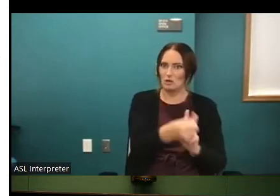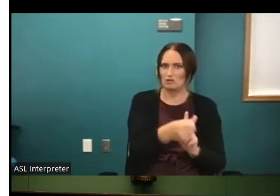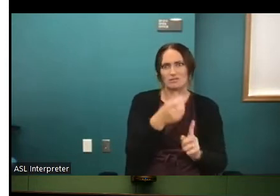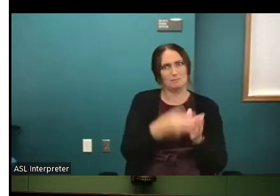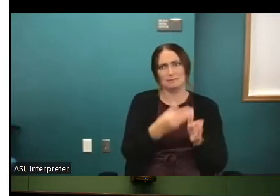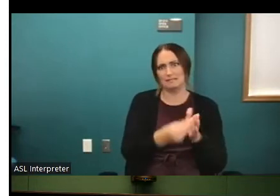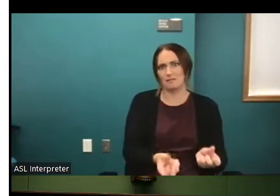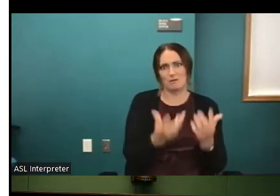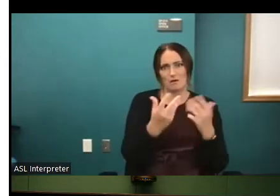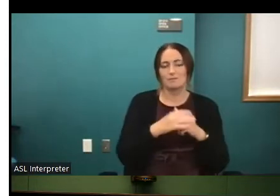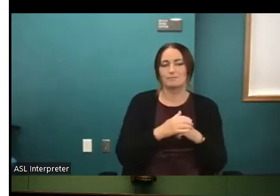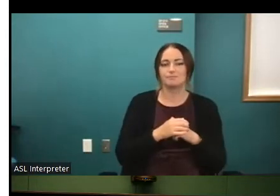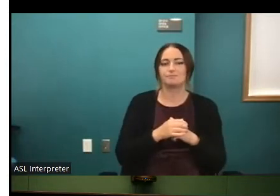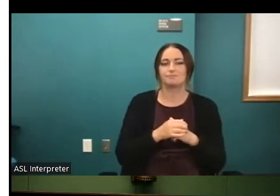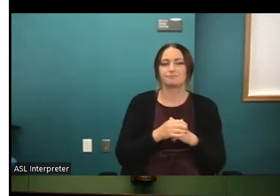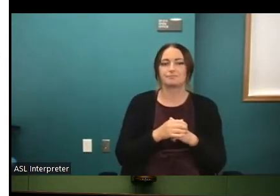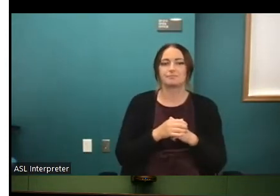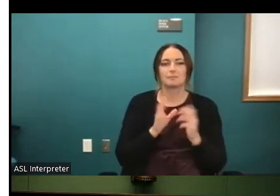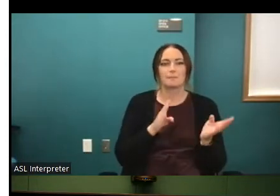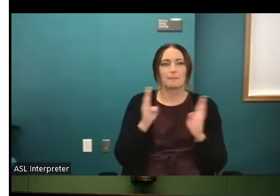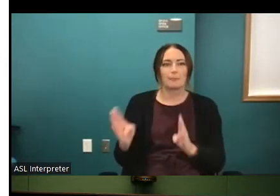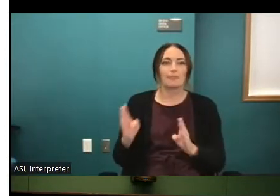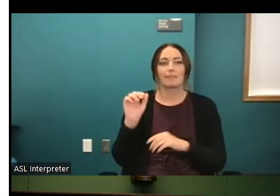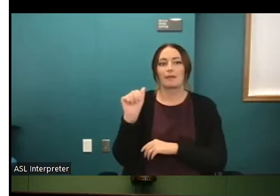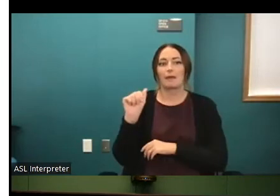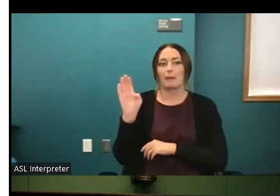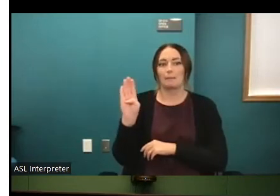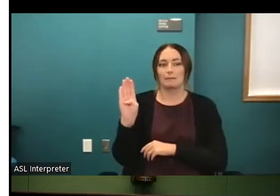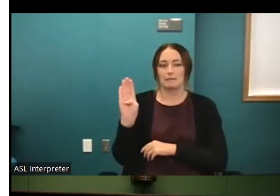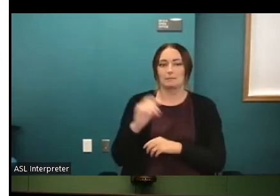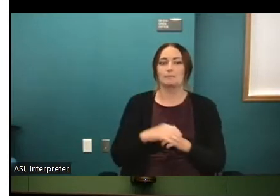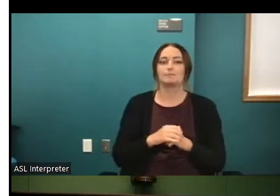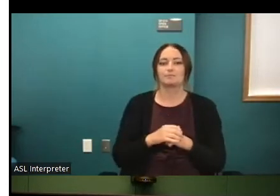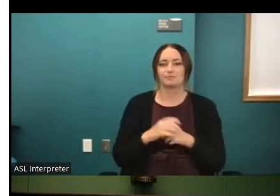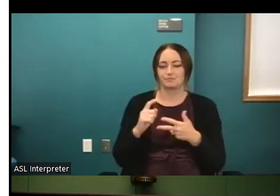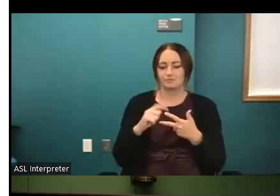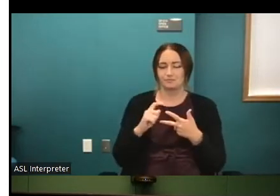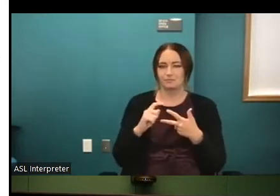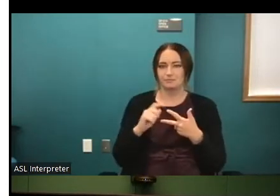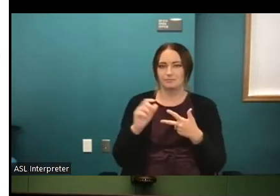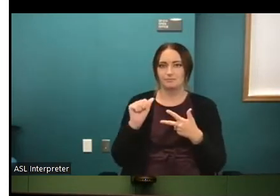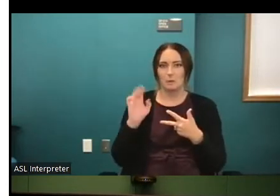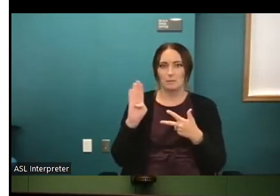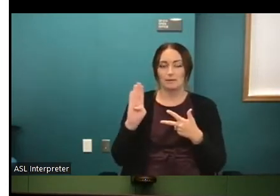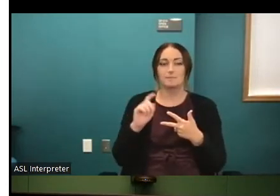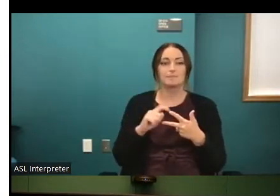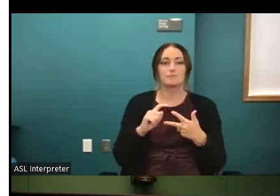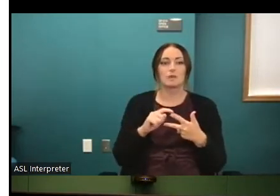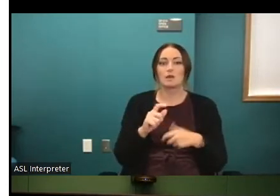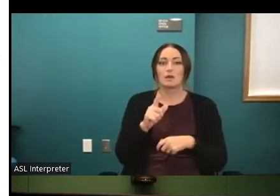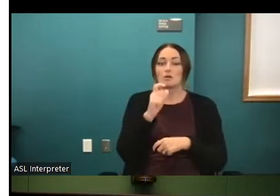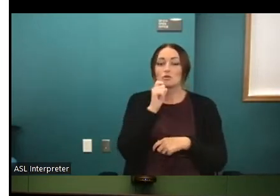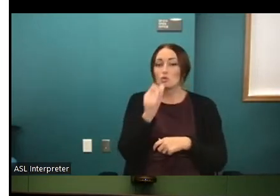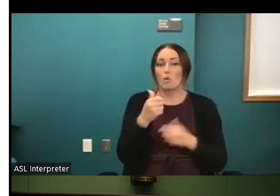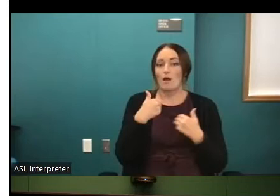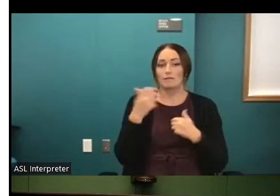anyway, the next screen is AB. This one does not have any disabled electrodes,